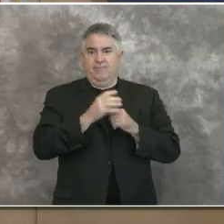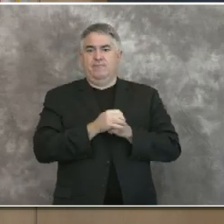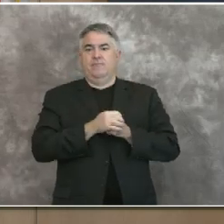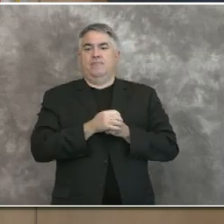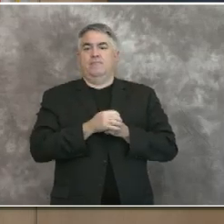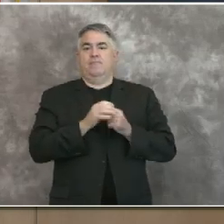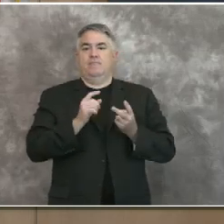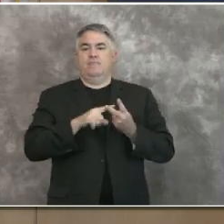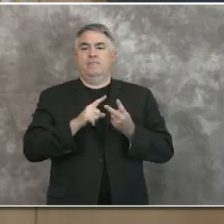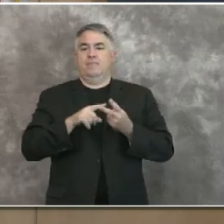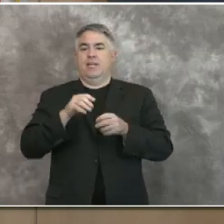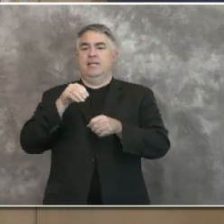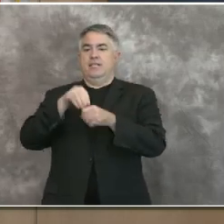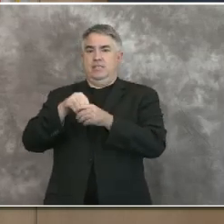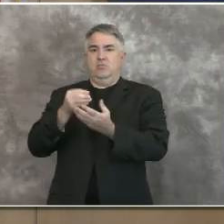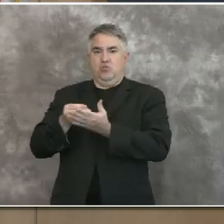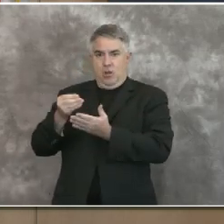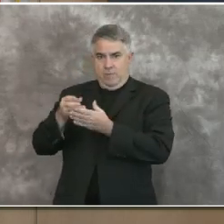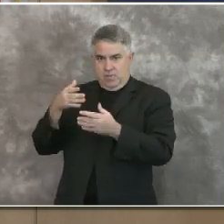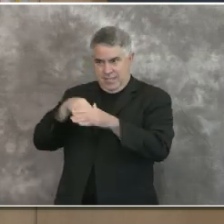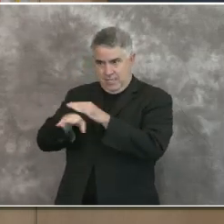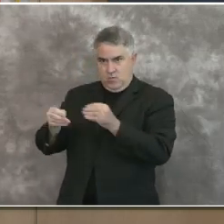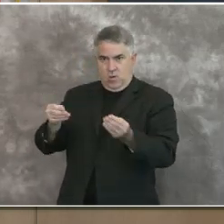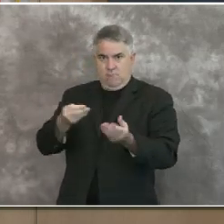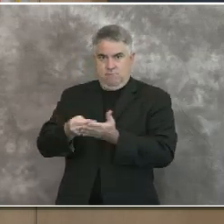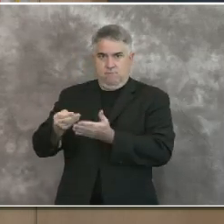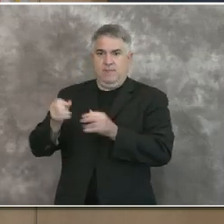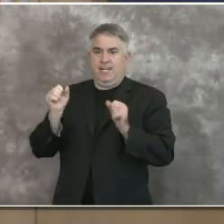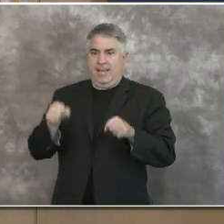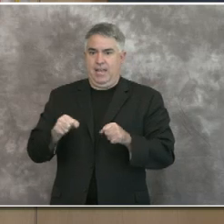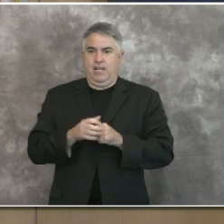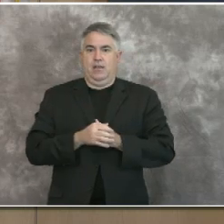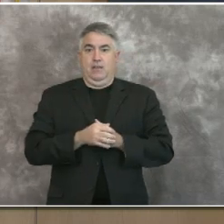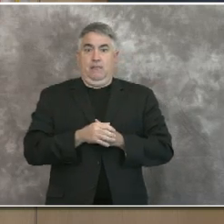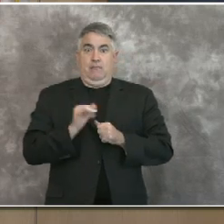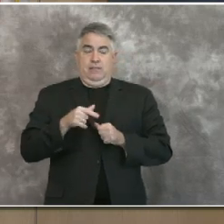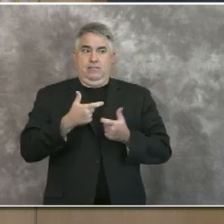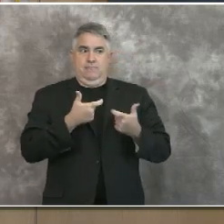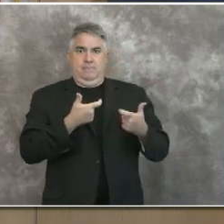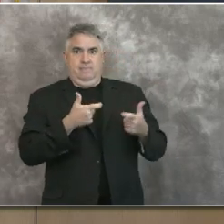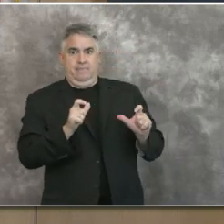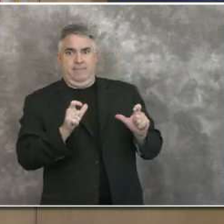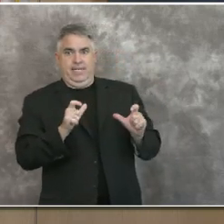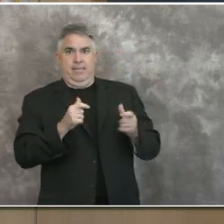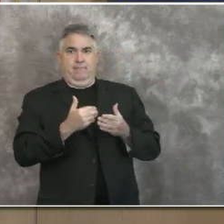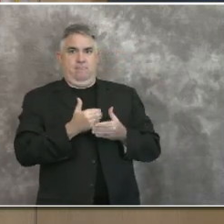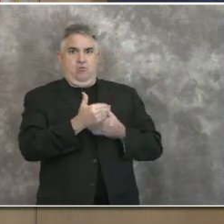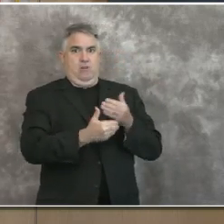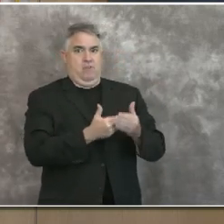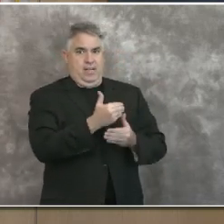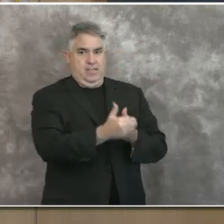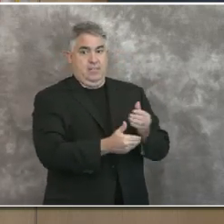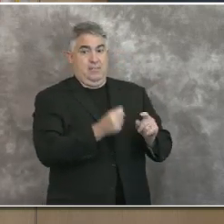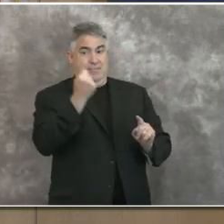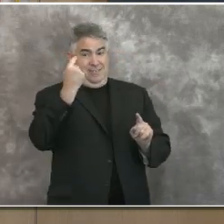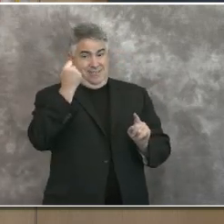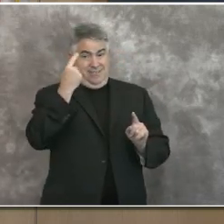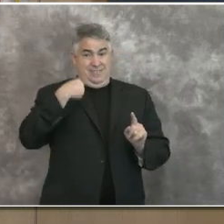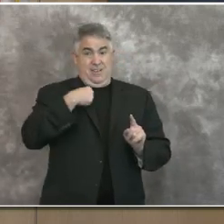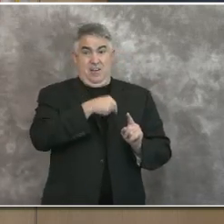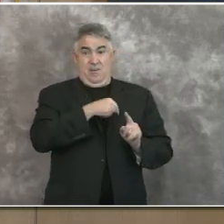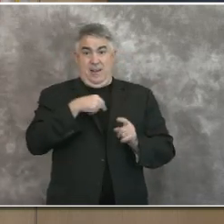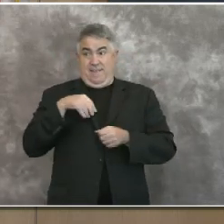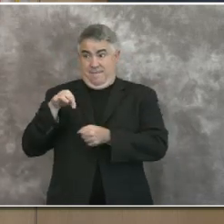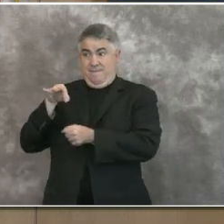shopping inside stores. This would be a big step in our recovery, but I want to make it clear that we voted to approve our